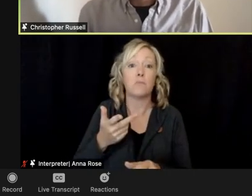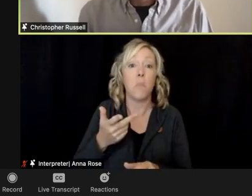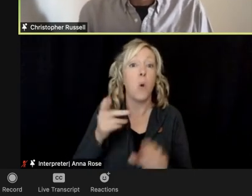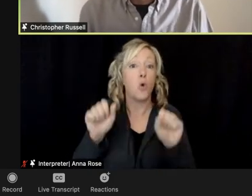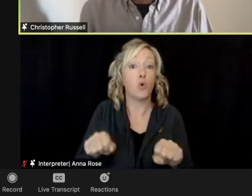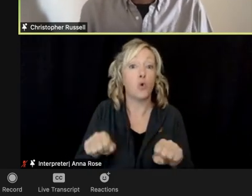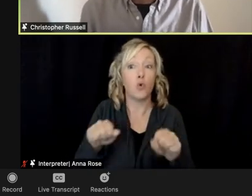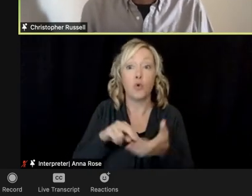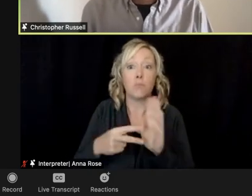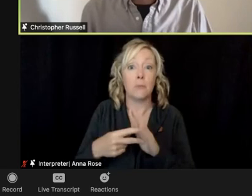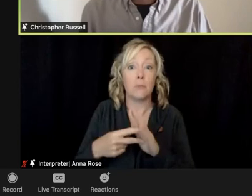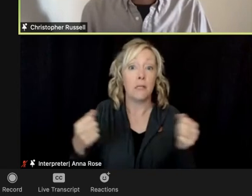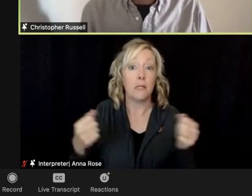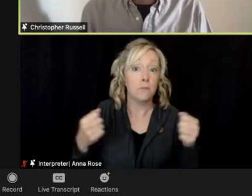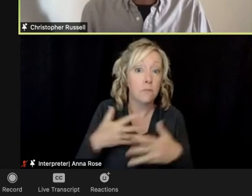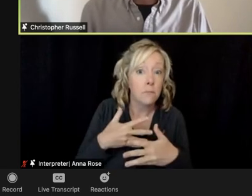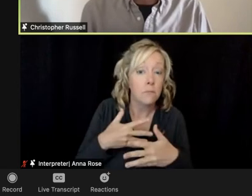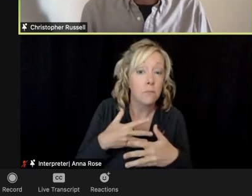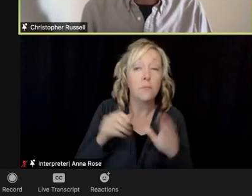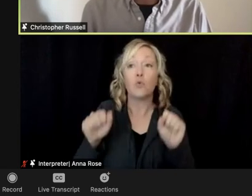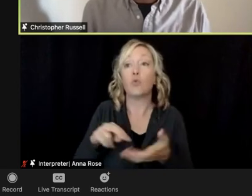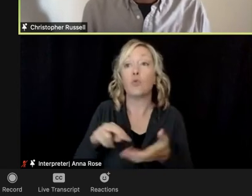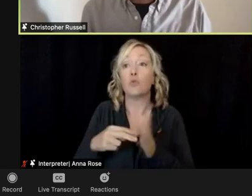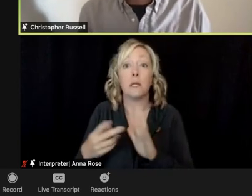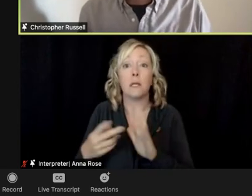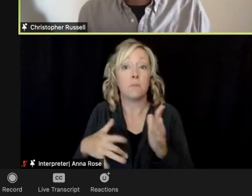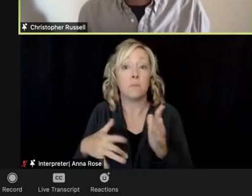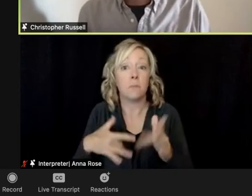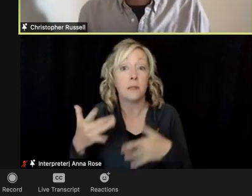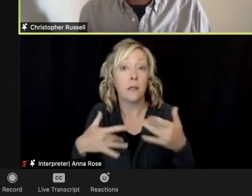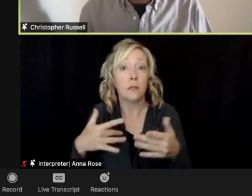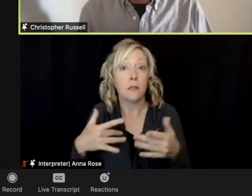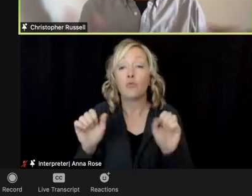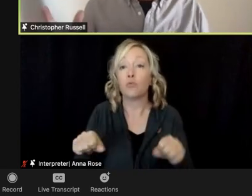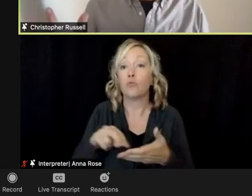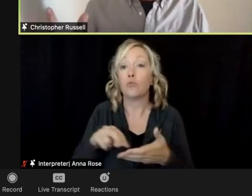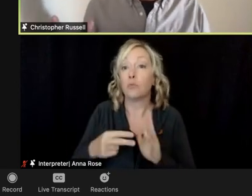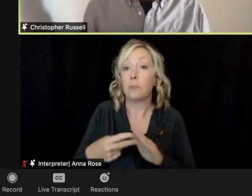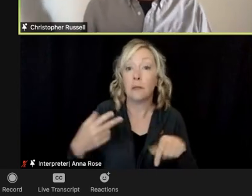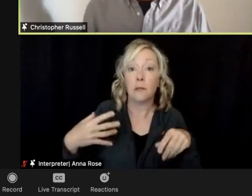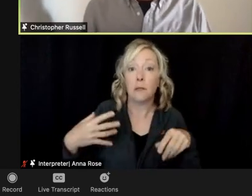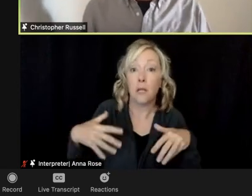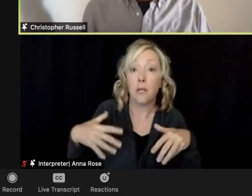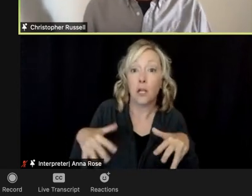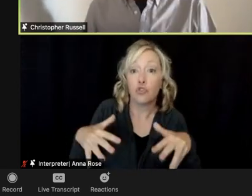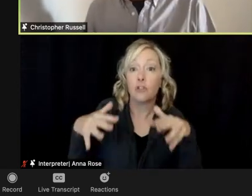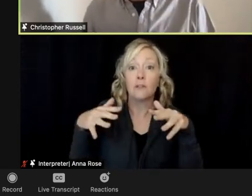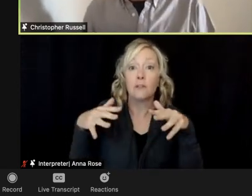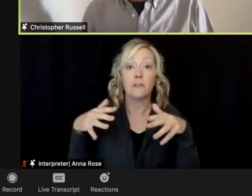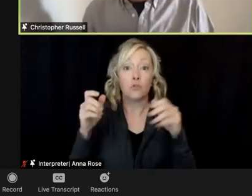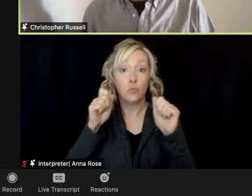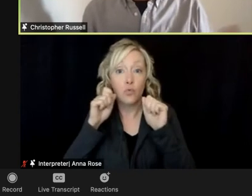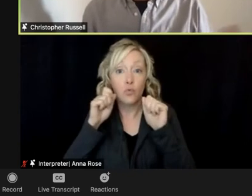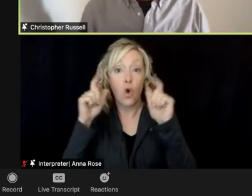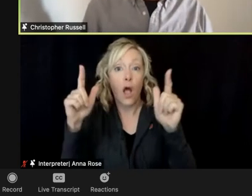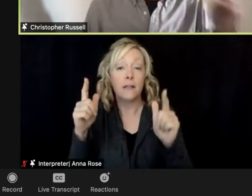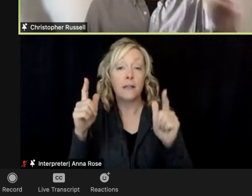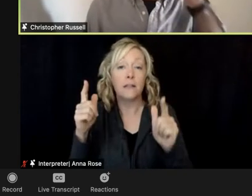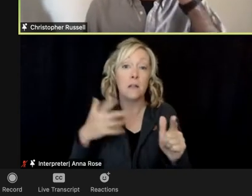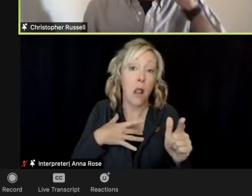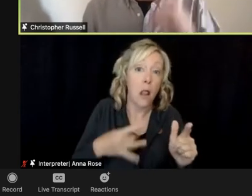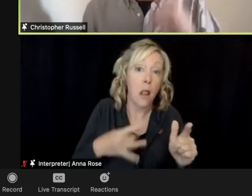It may mean he's excited. It may mean he is anxious. It may mean he's surprised. It may mean he likes it. It may mean he doesn't